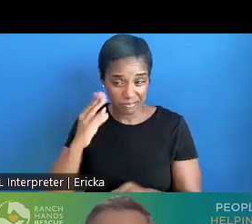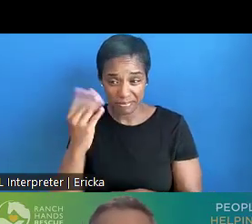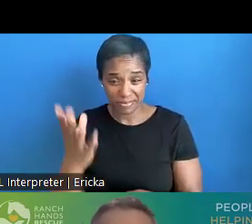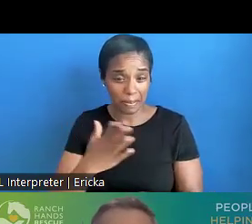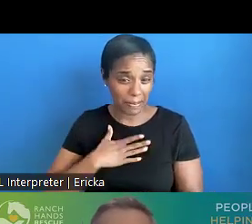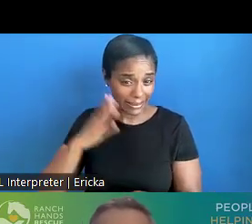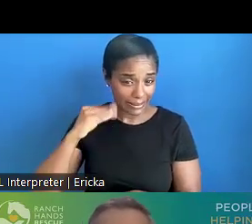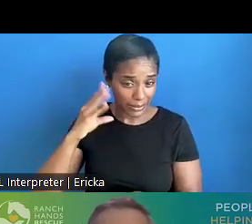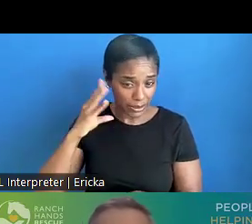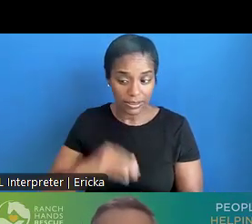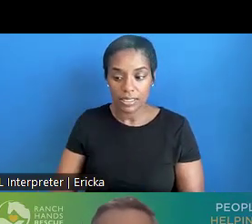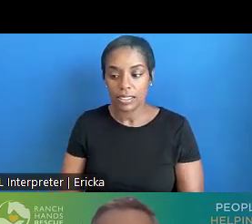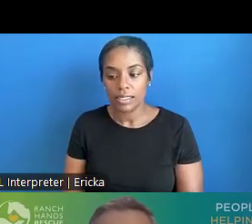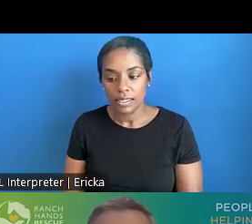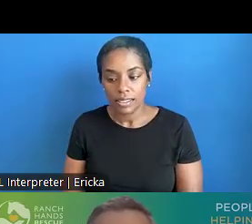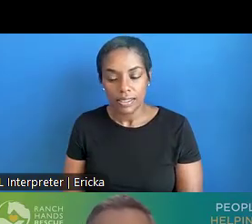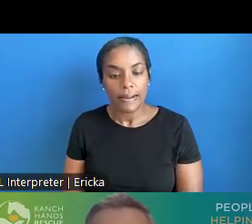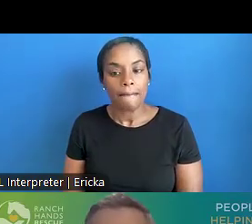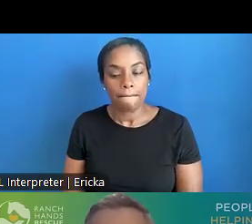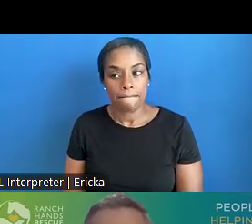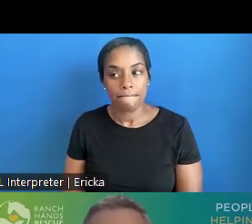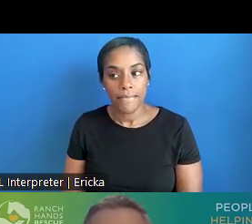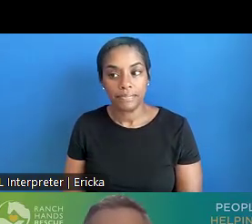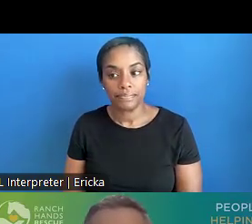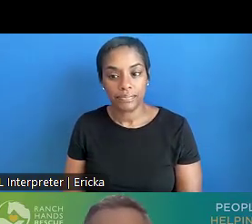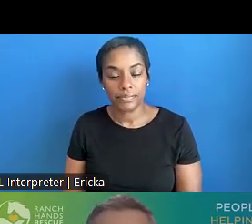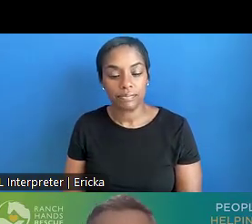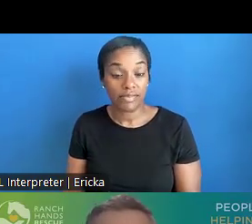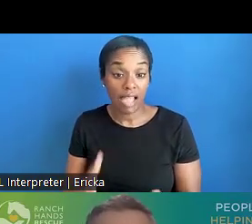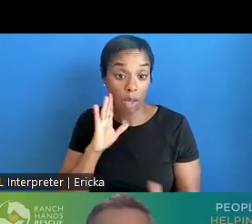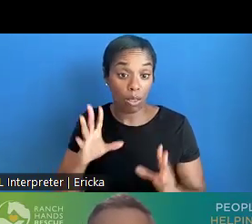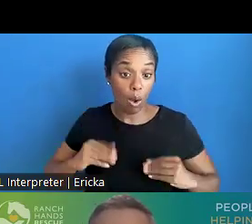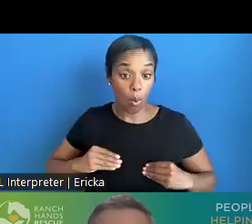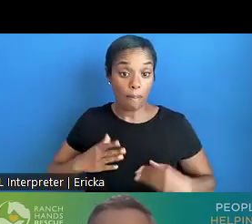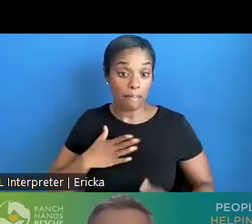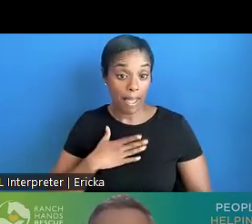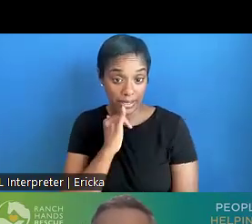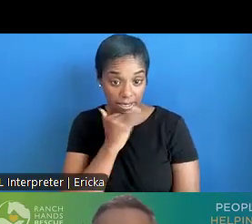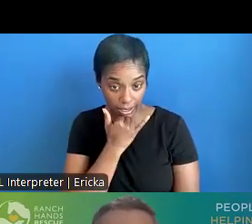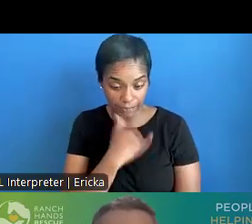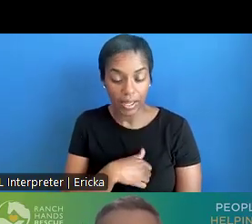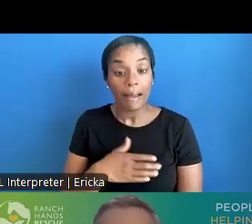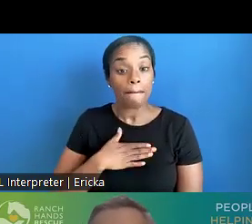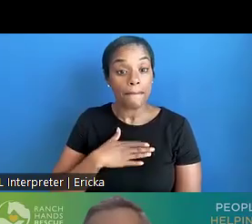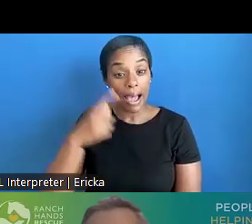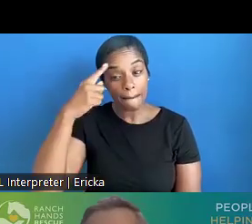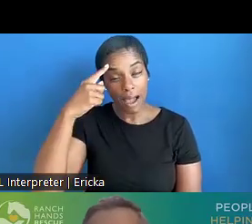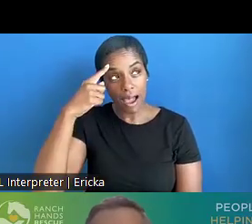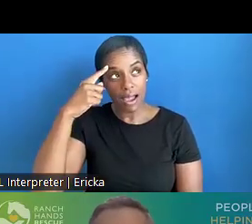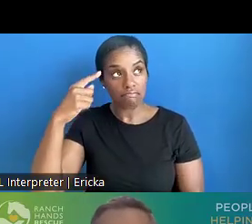one. I had it in my head, and I will own my mistake in this. I had it in my head, clients